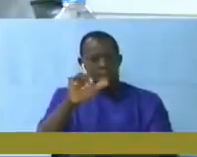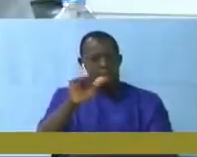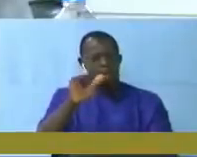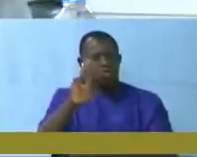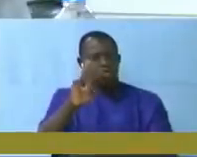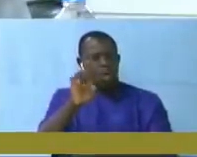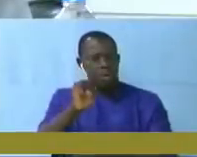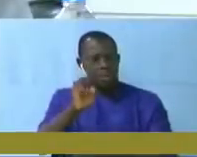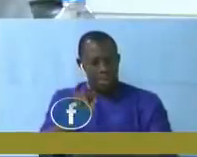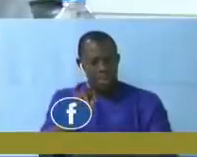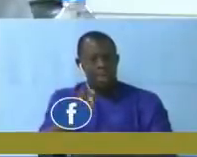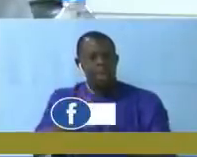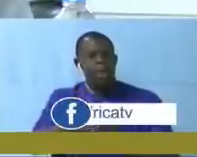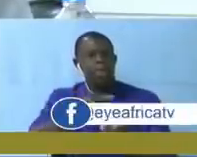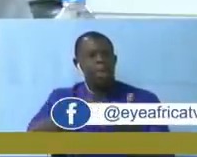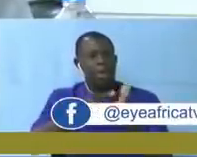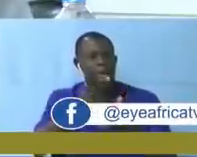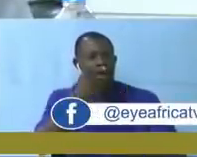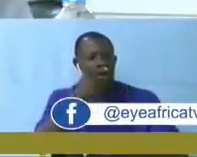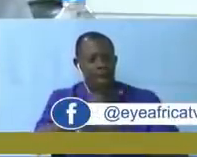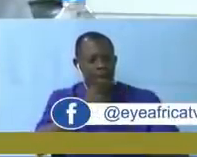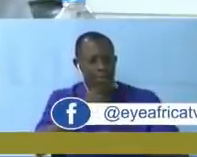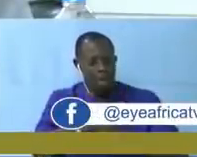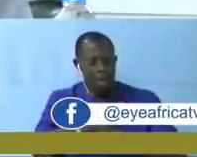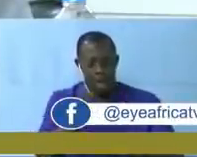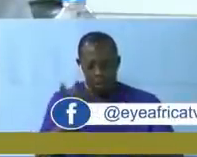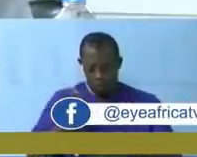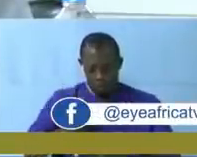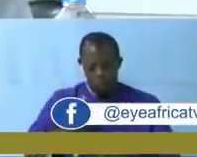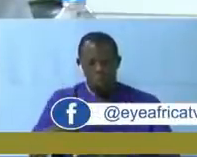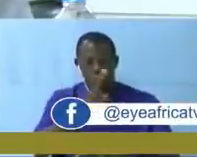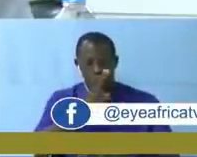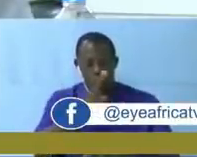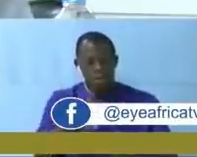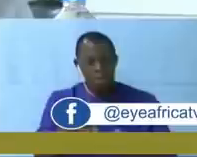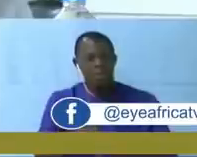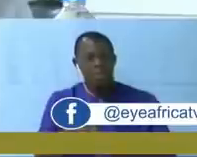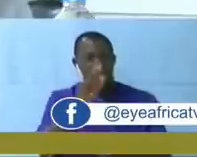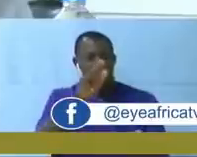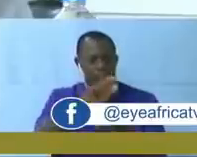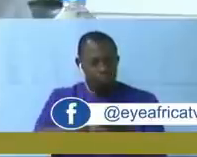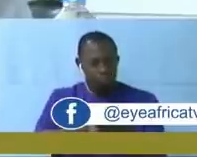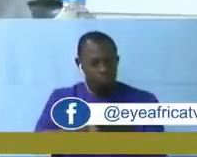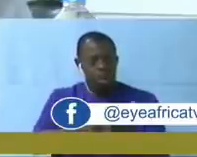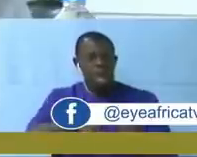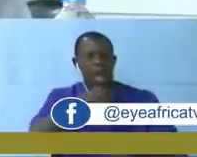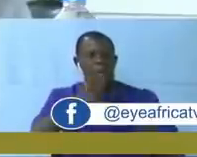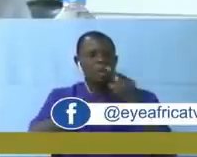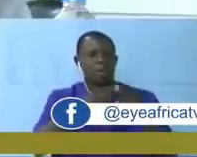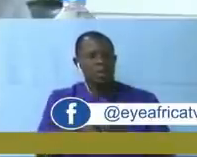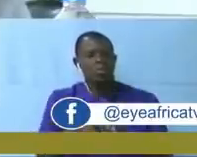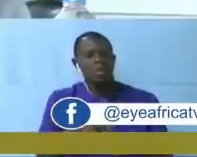Gambia endorsed the change of government of 27 July 1994, in a sense saying